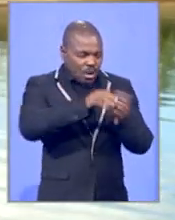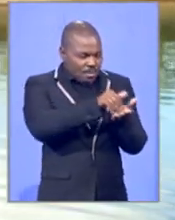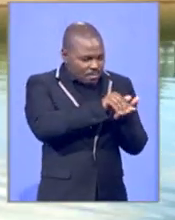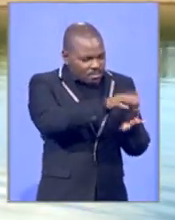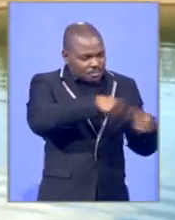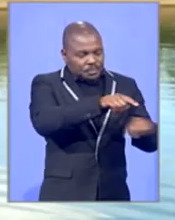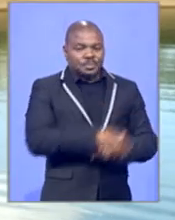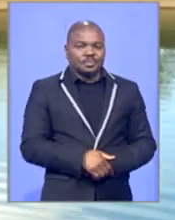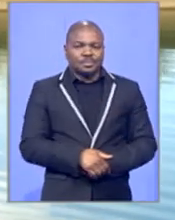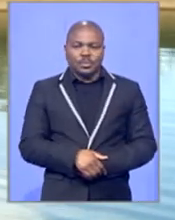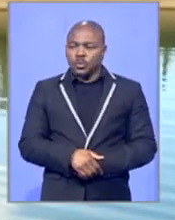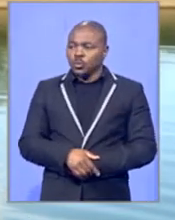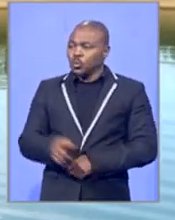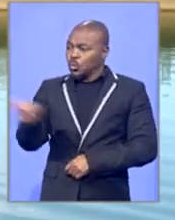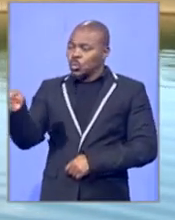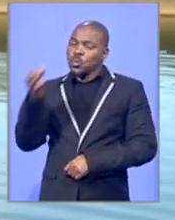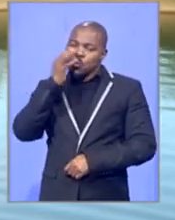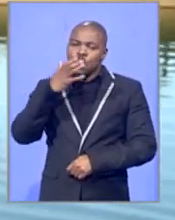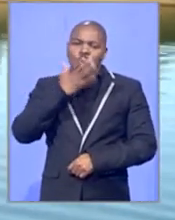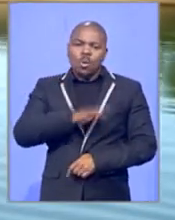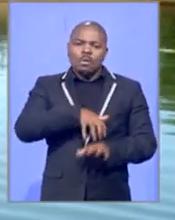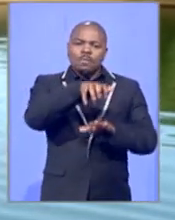le. O nyaka o tao lema